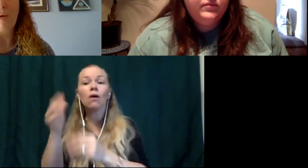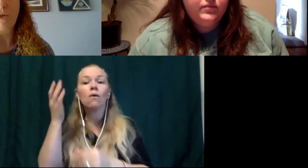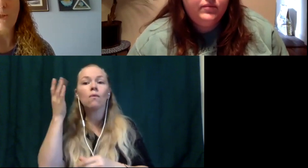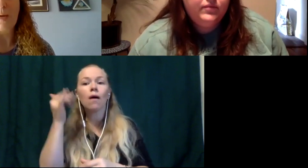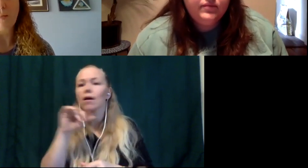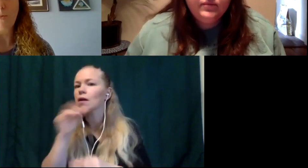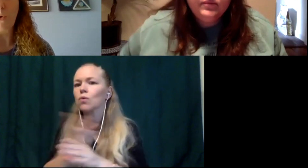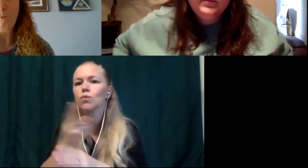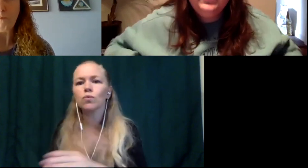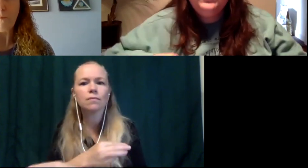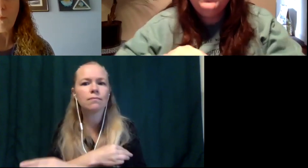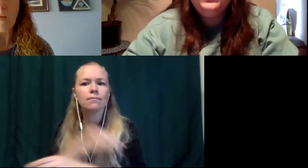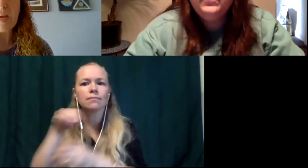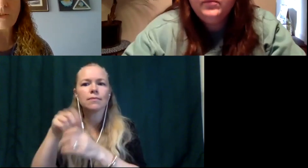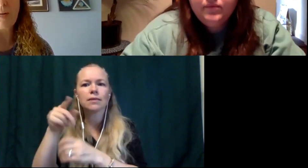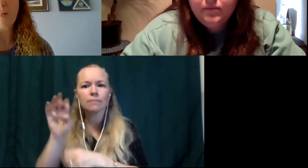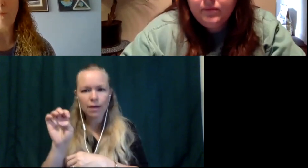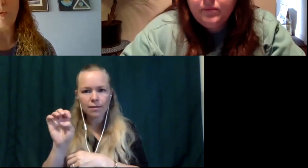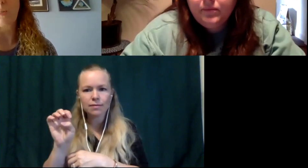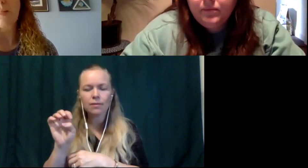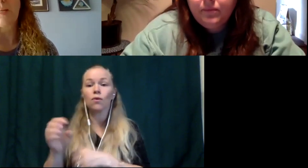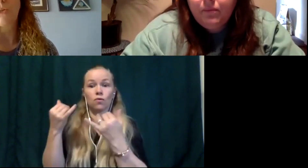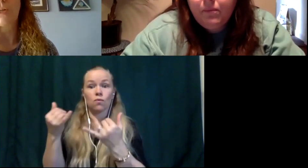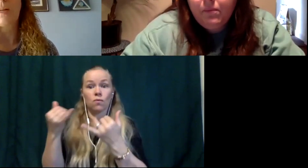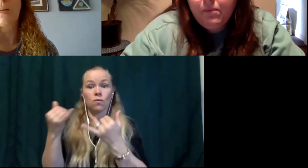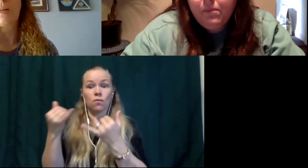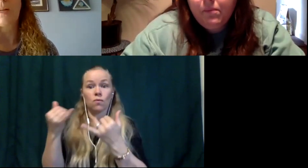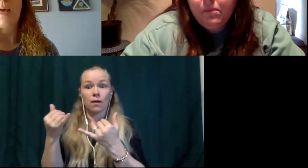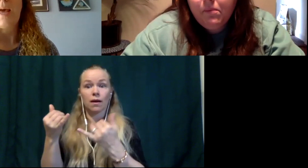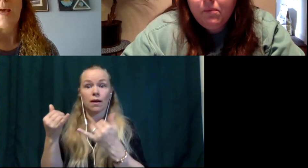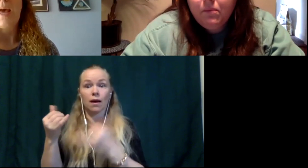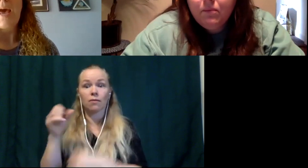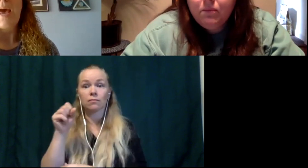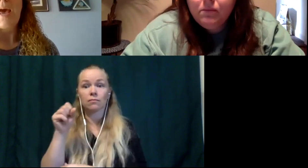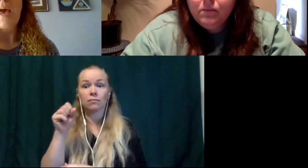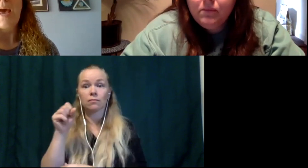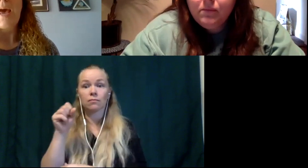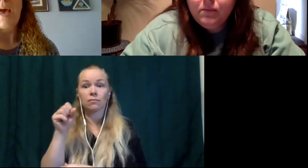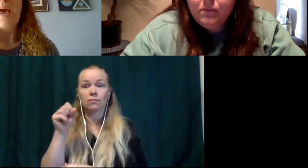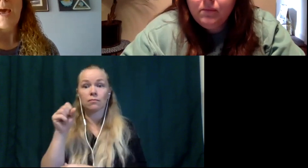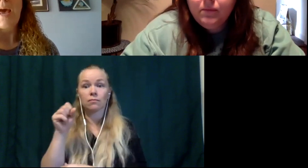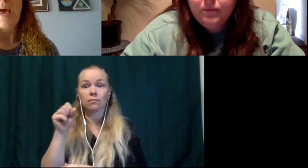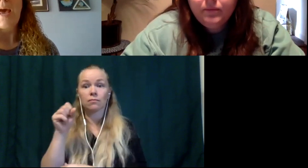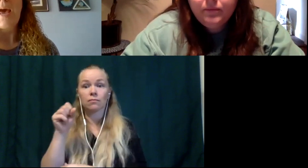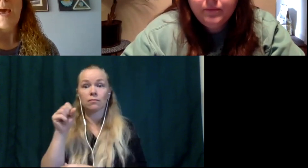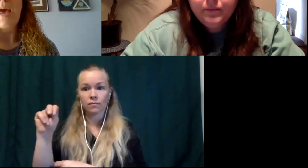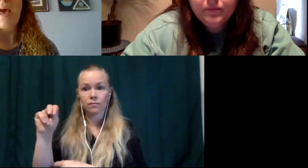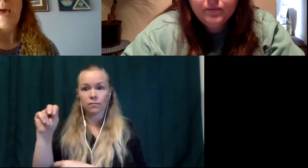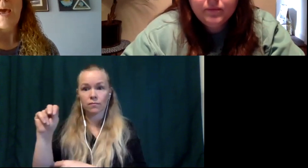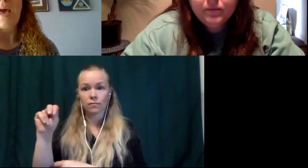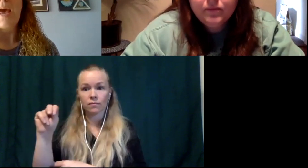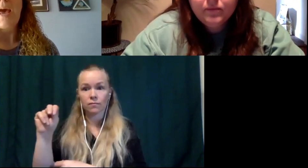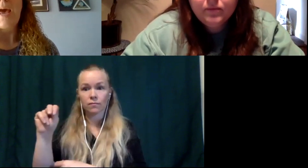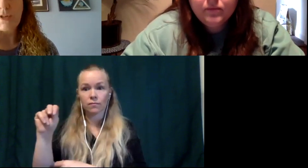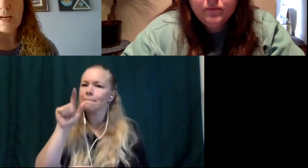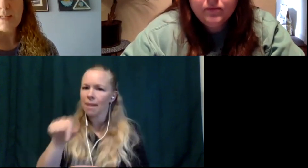very much in space. So the astronauts on board the space station have to spend at least 90 minutes